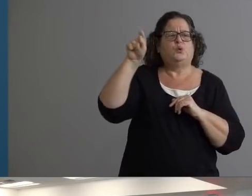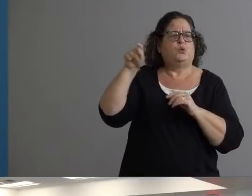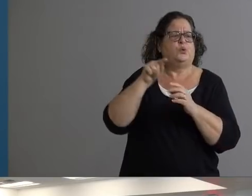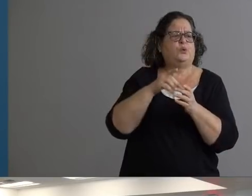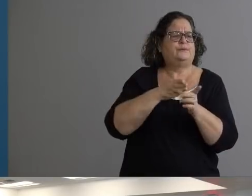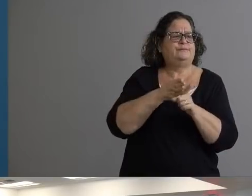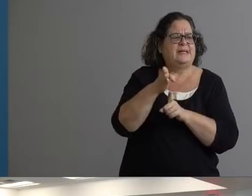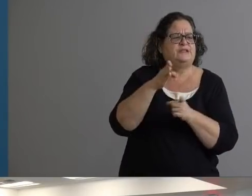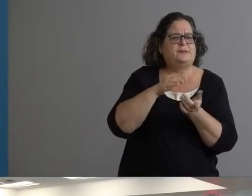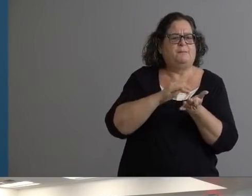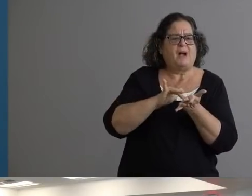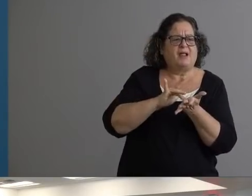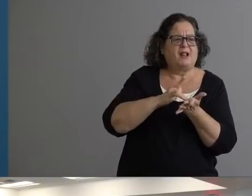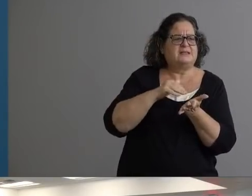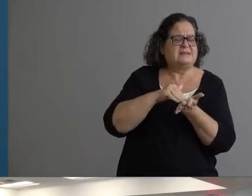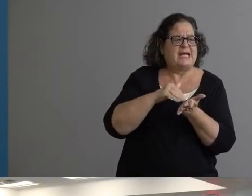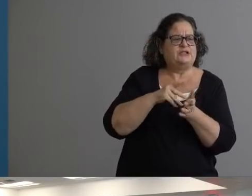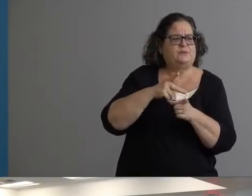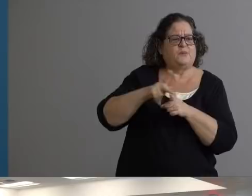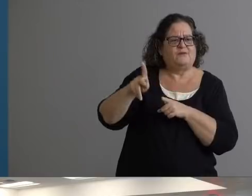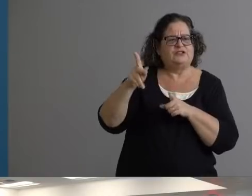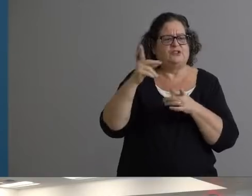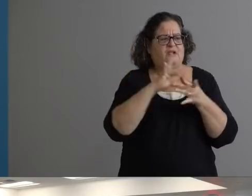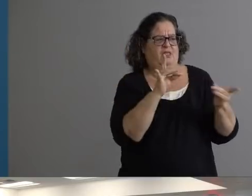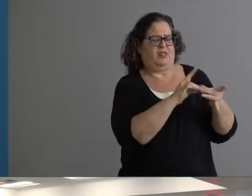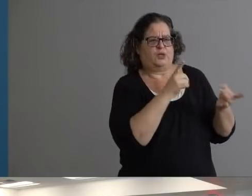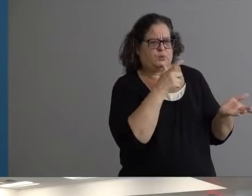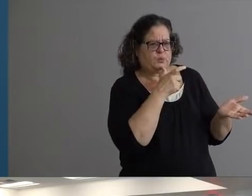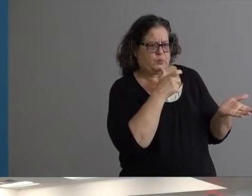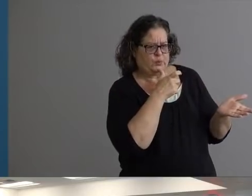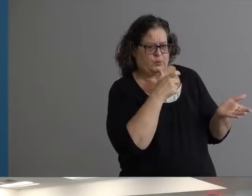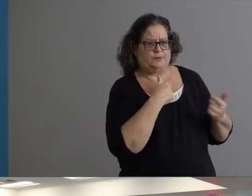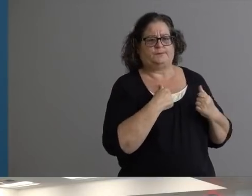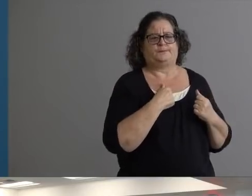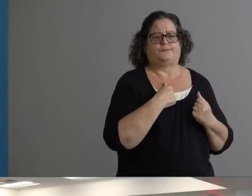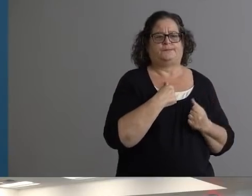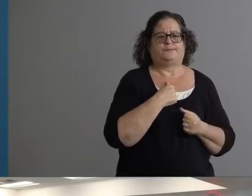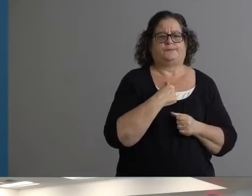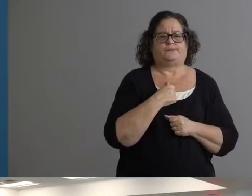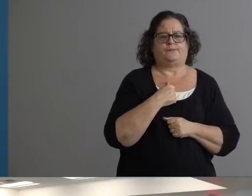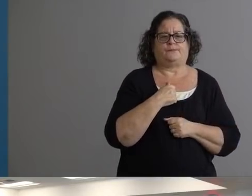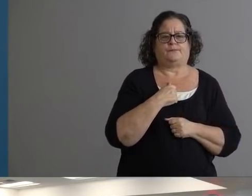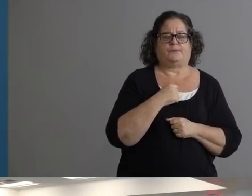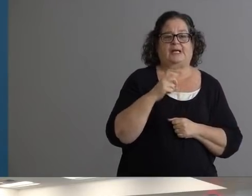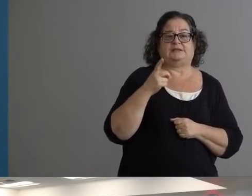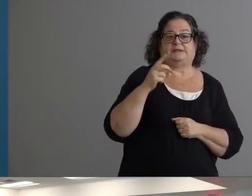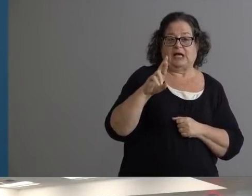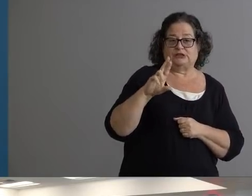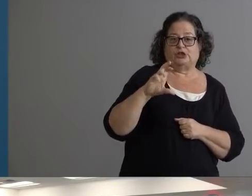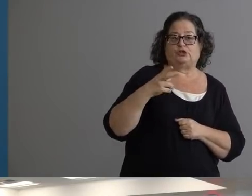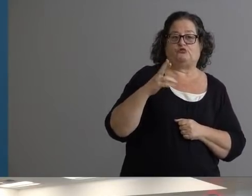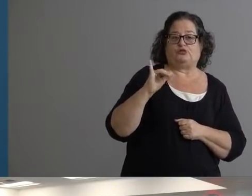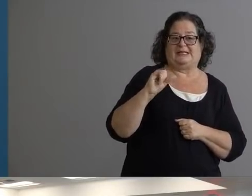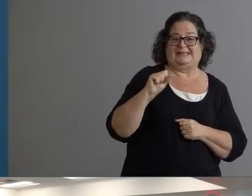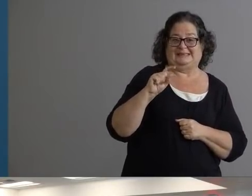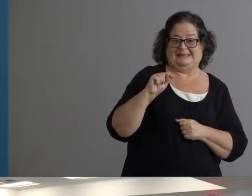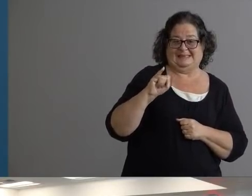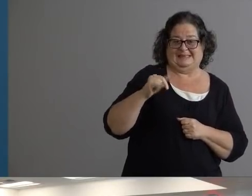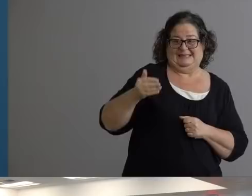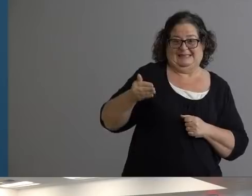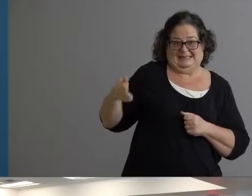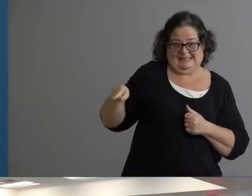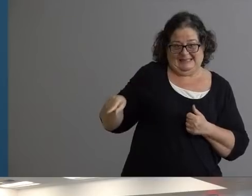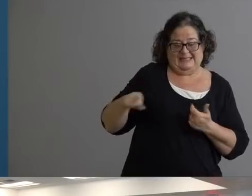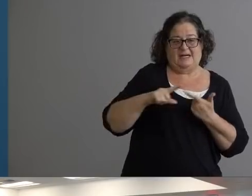Christ, Dr. Deborah Birx, Dr. Anthony Fauci, and we talked through this entire plan in detail with Dr. Birx at